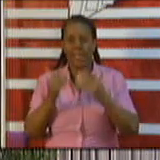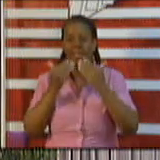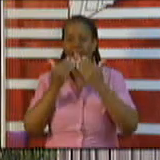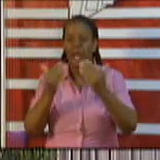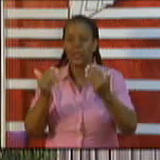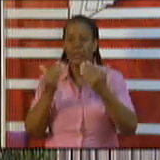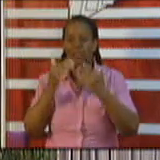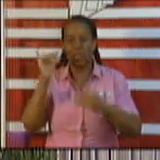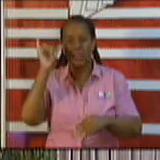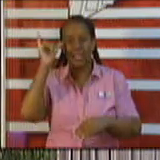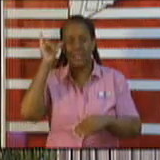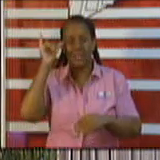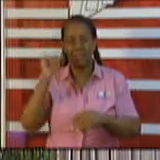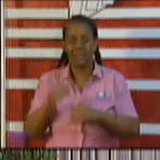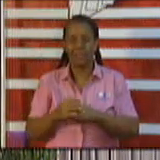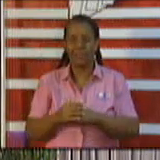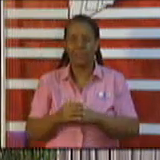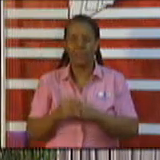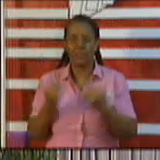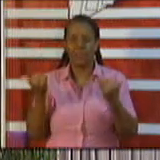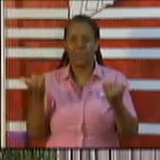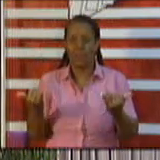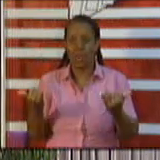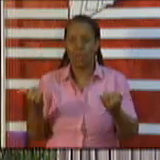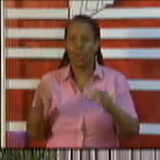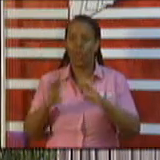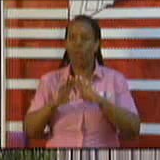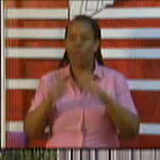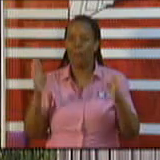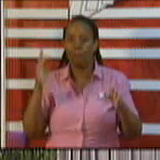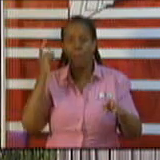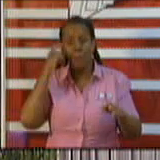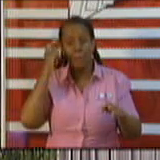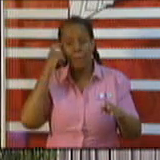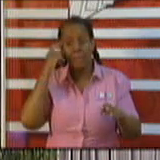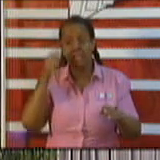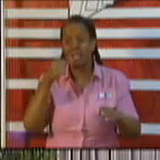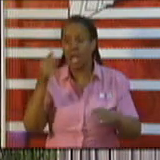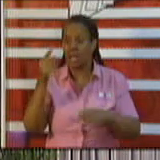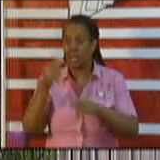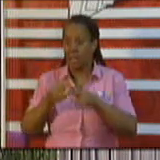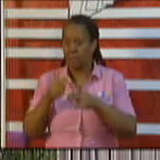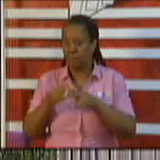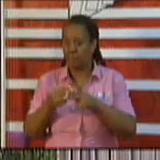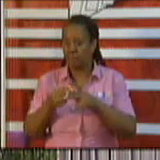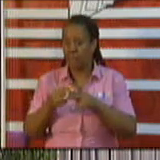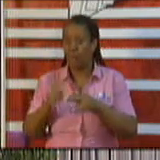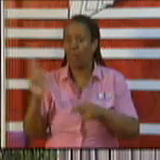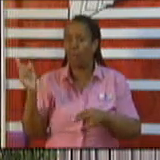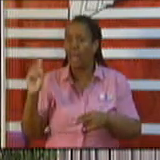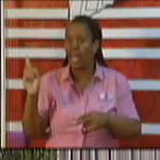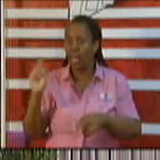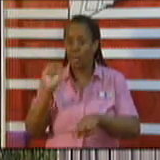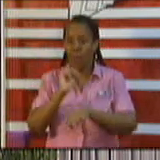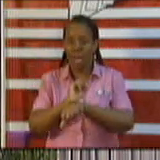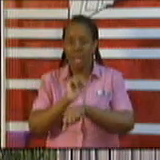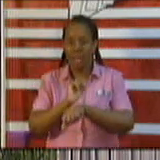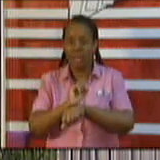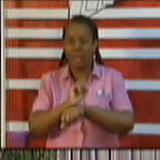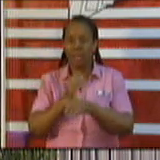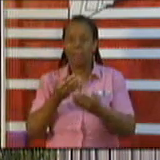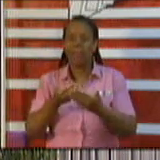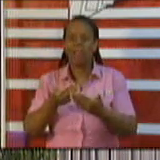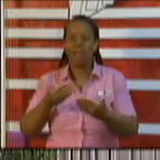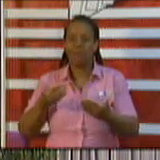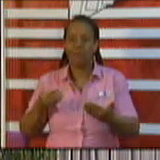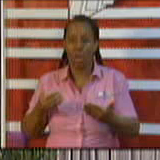Members of the media the floor is now open. Remember to identify yourself and the media house you represent before posing your question. We want